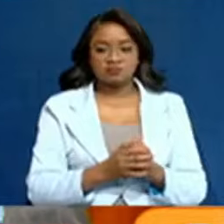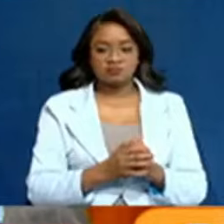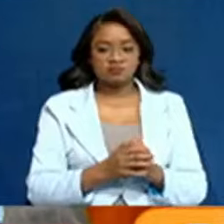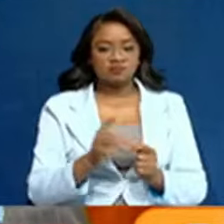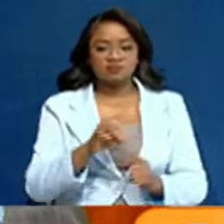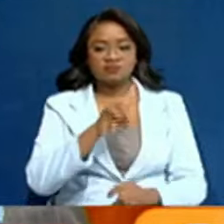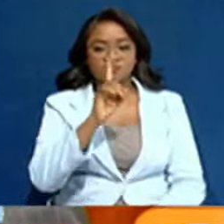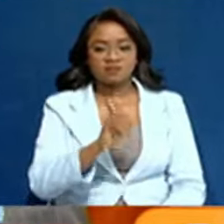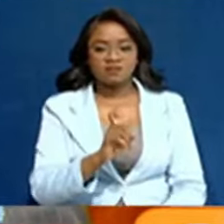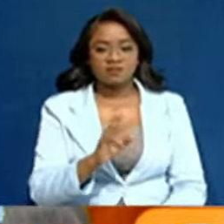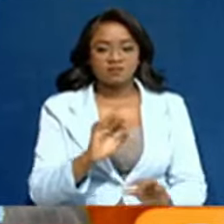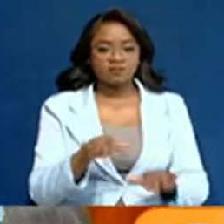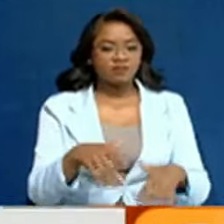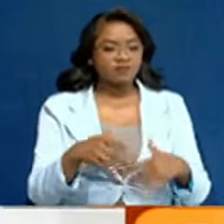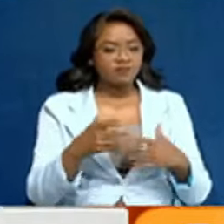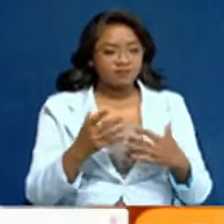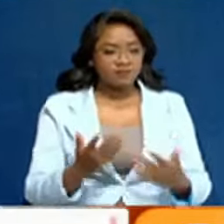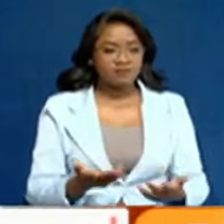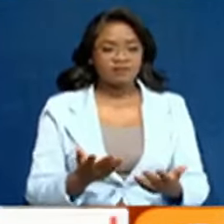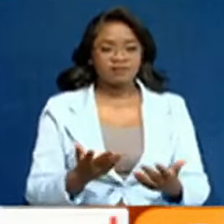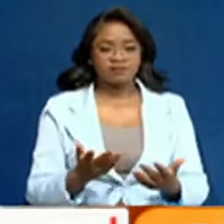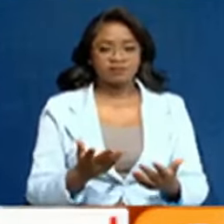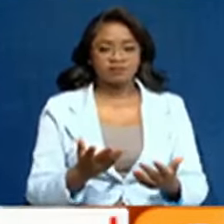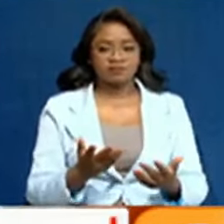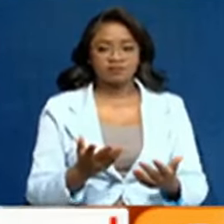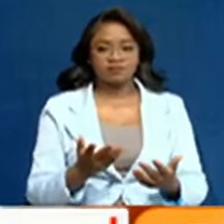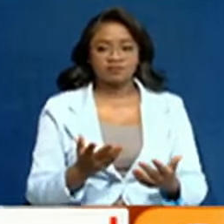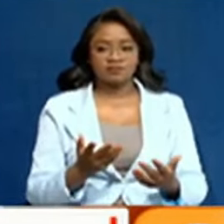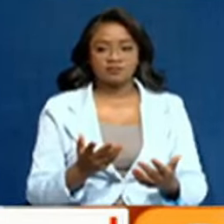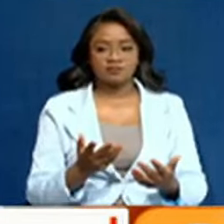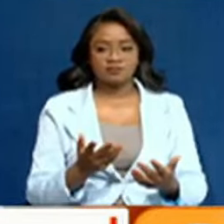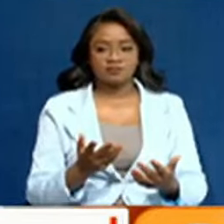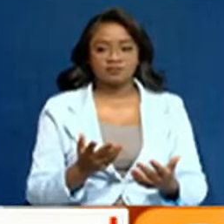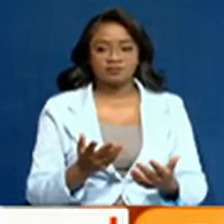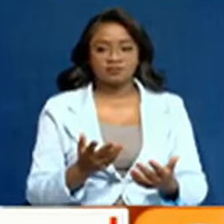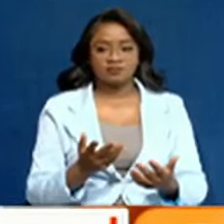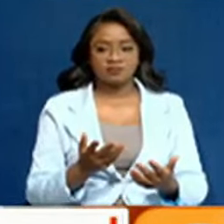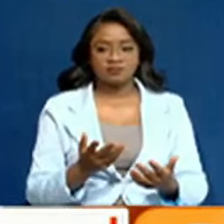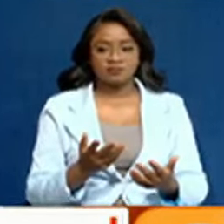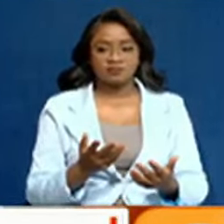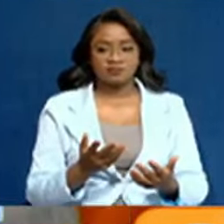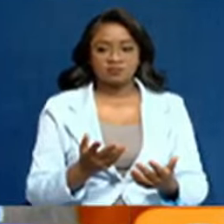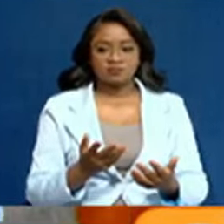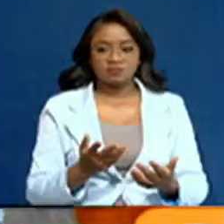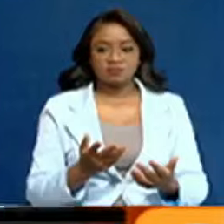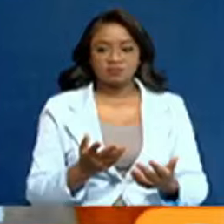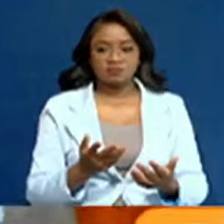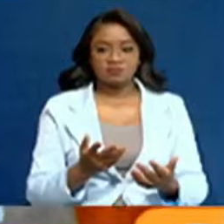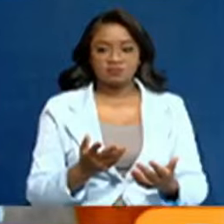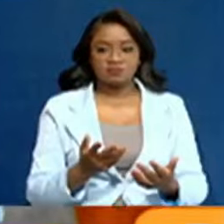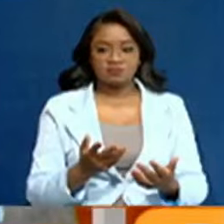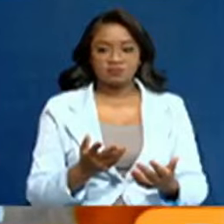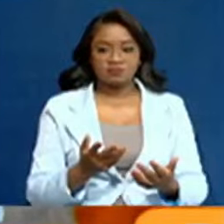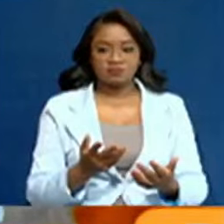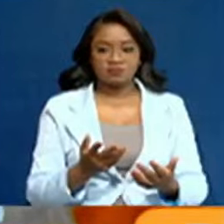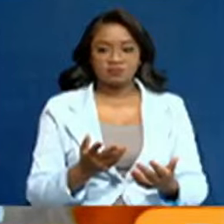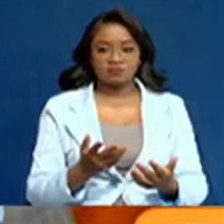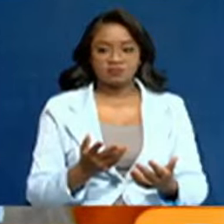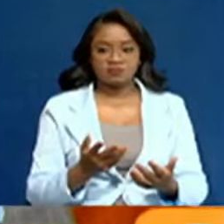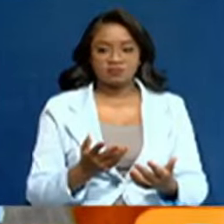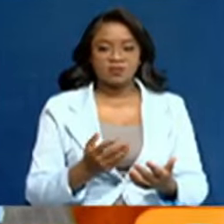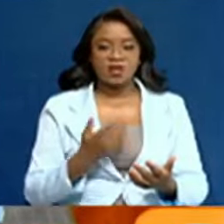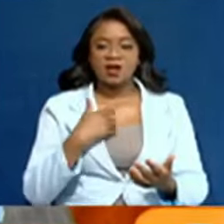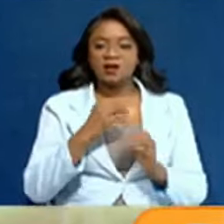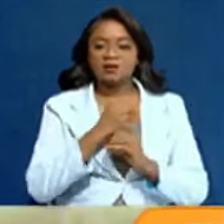could happen and you could not even have the basic fire engines or water even to put out the